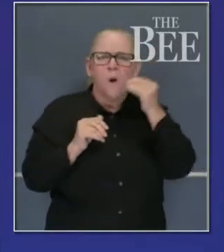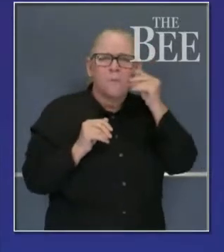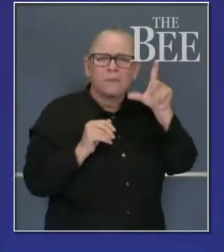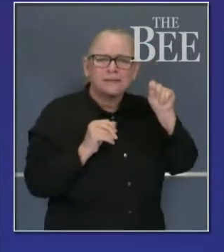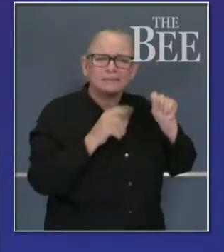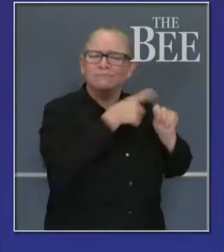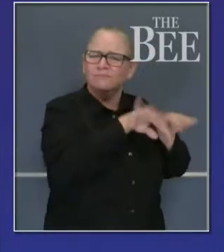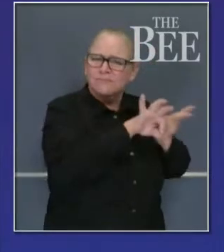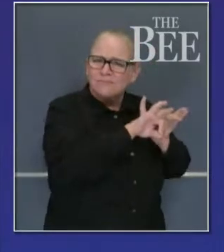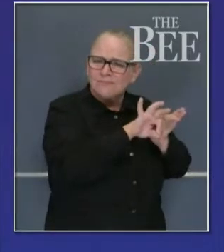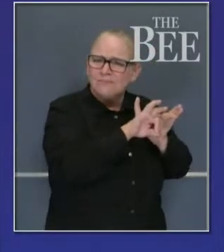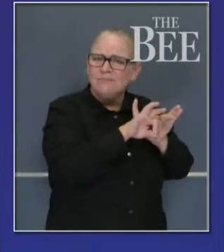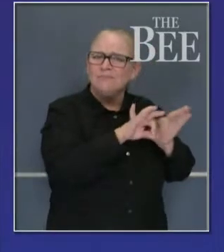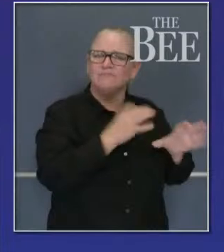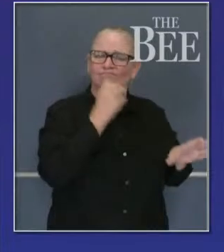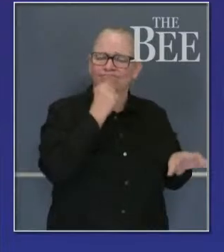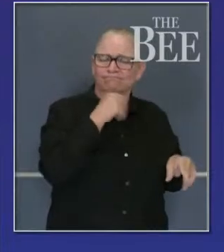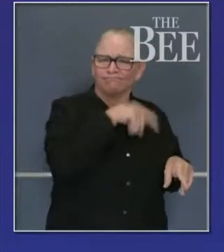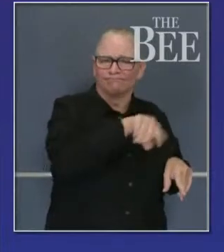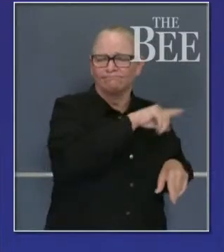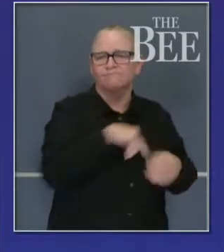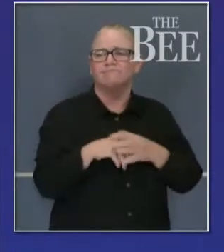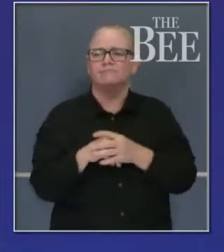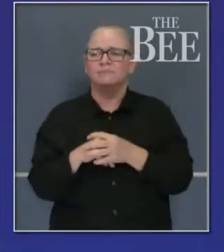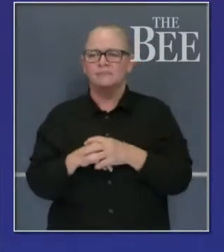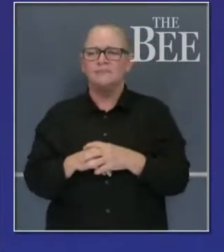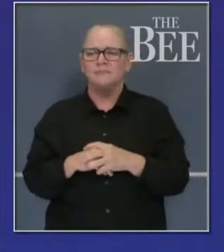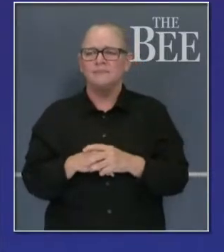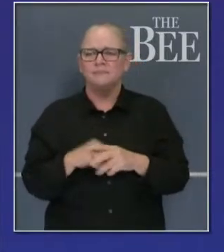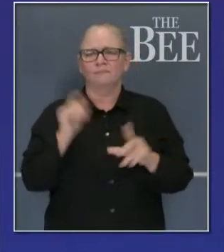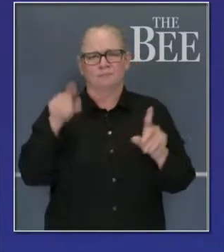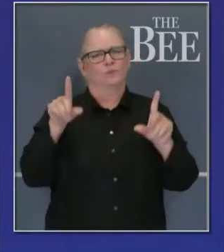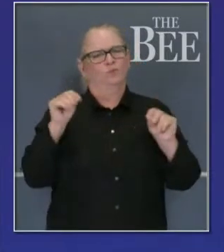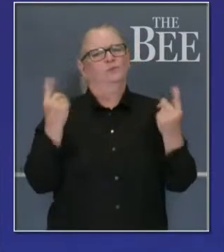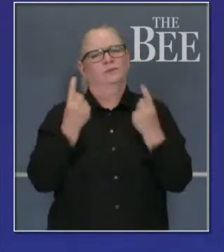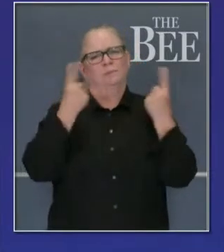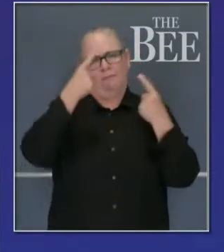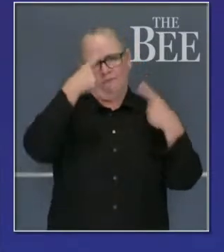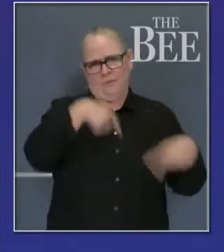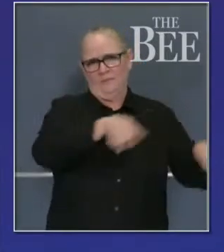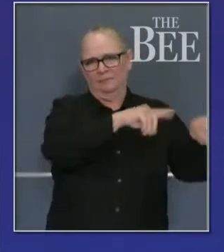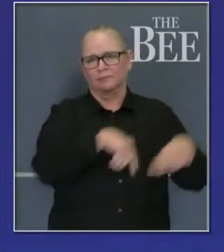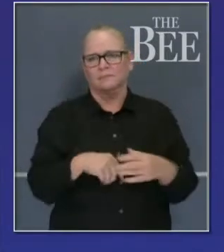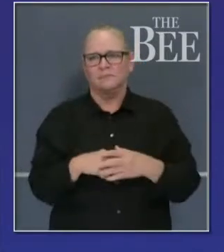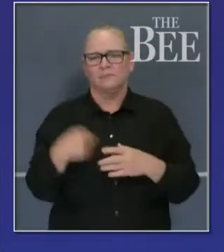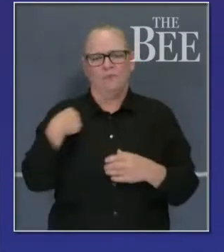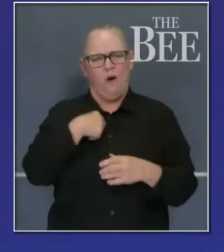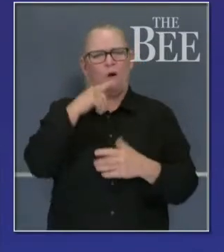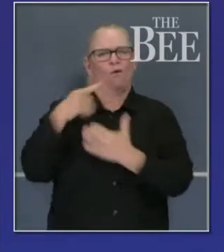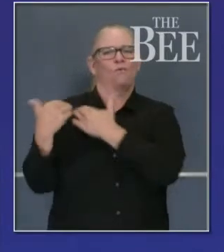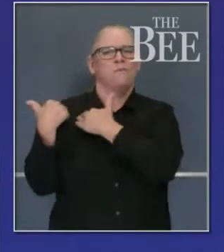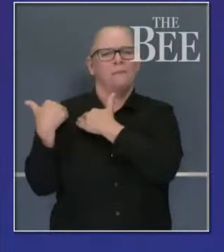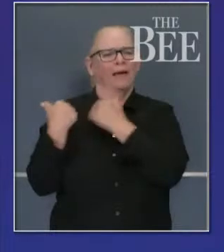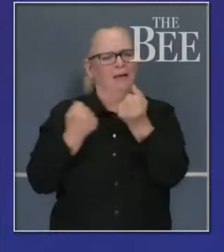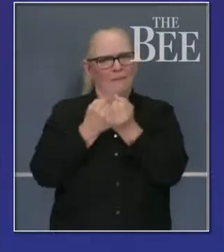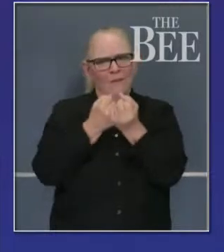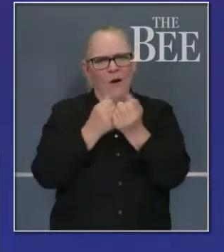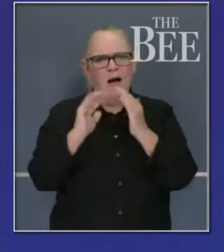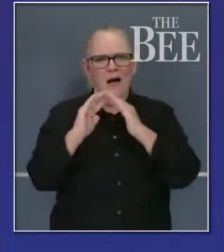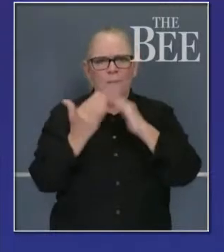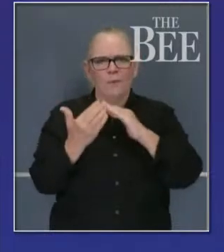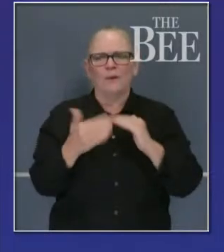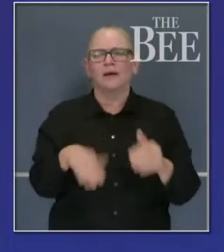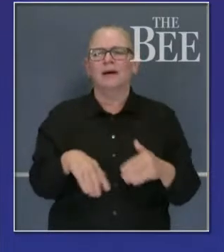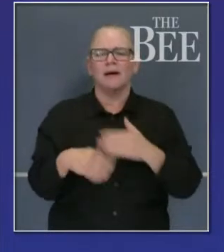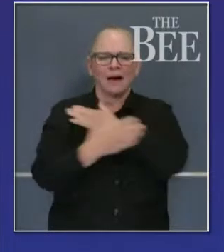cannot overpromise in this space. The state of California has a responsibility to support cities and counties. The state of California